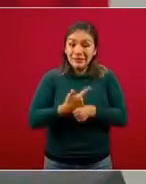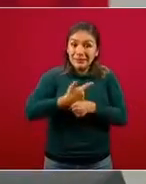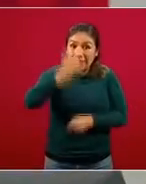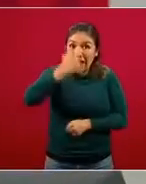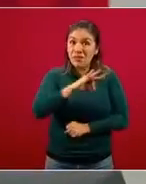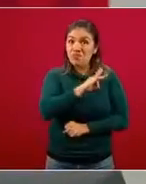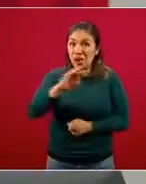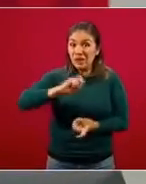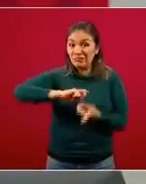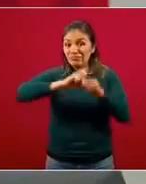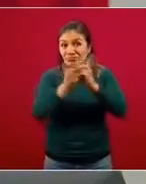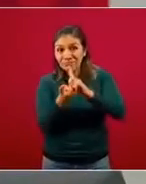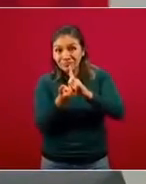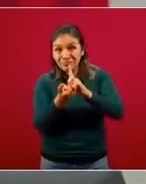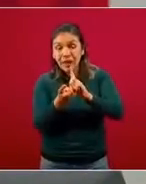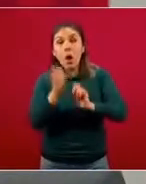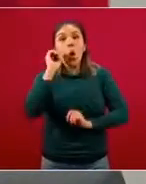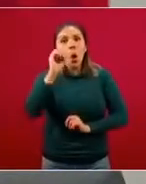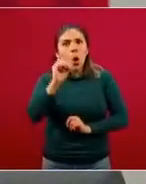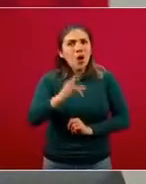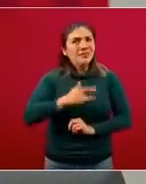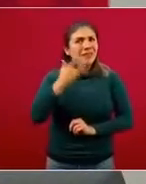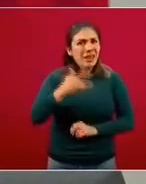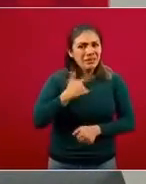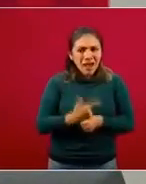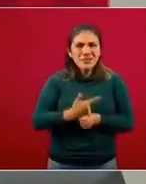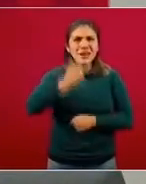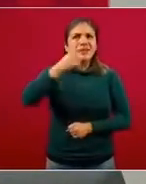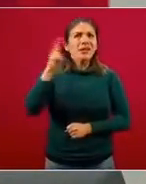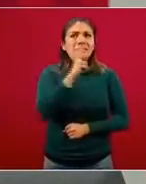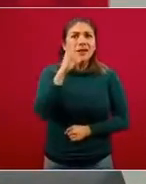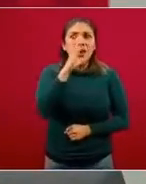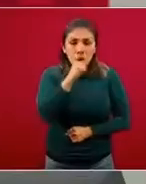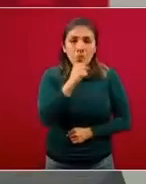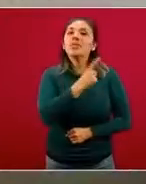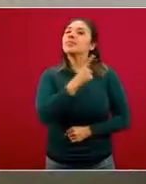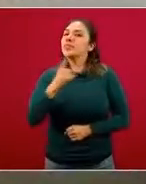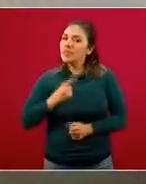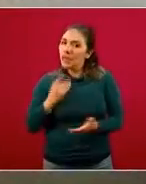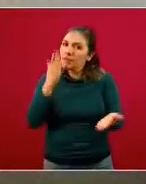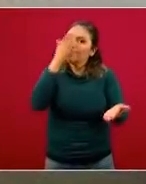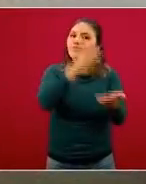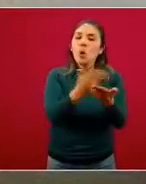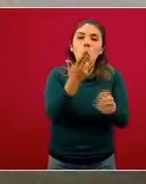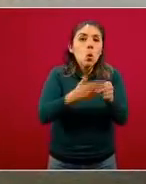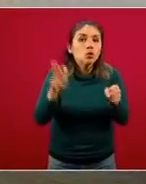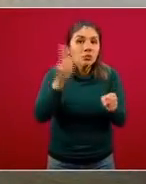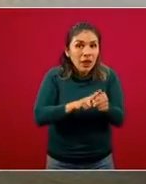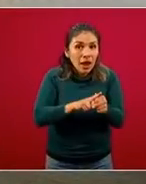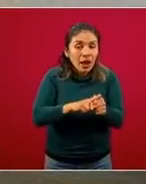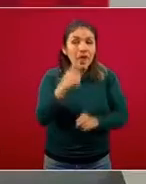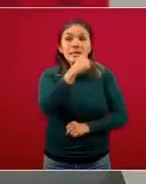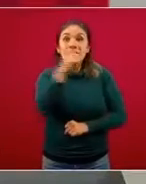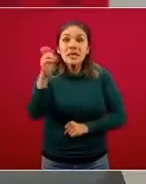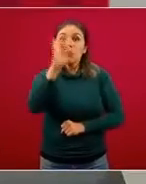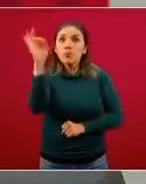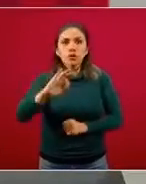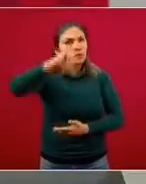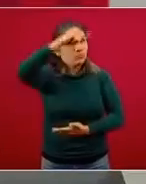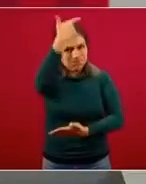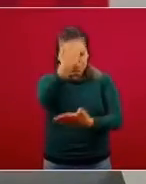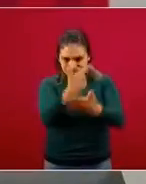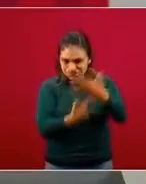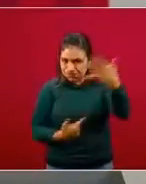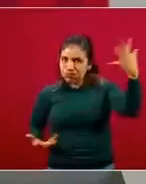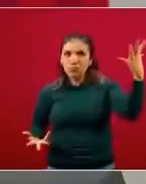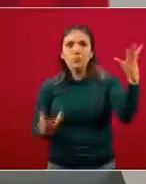who have risk factors or who do show symptoms, they should go to the hospital. And